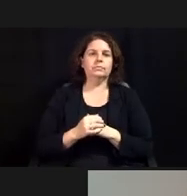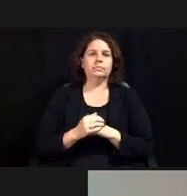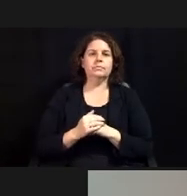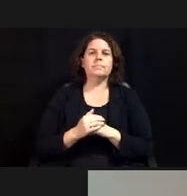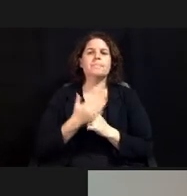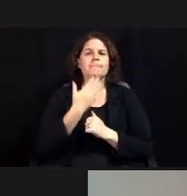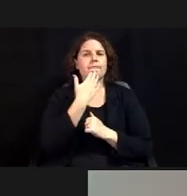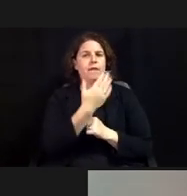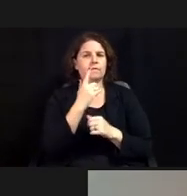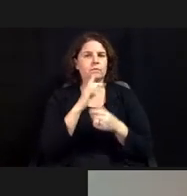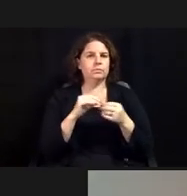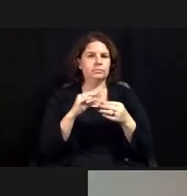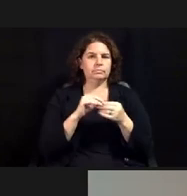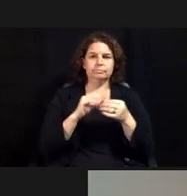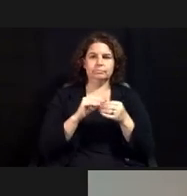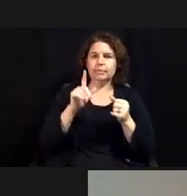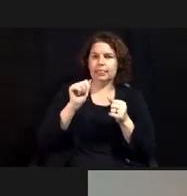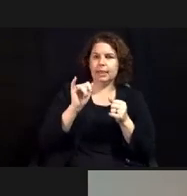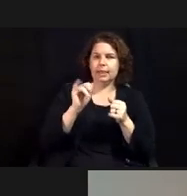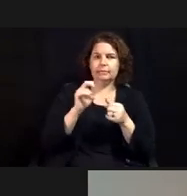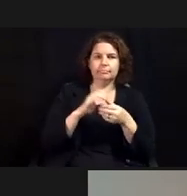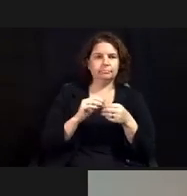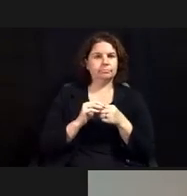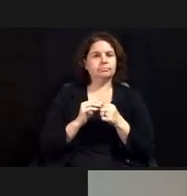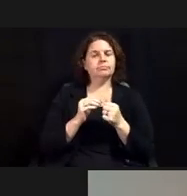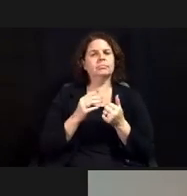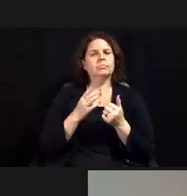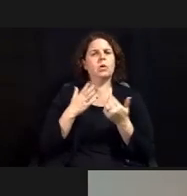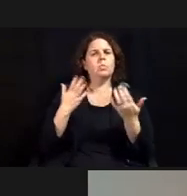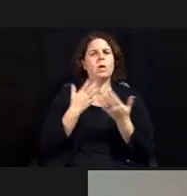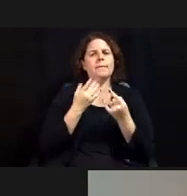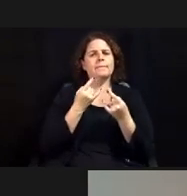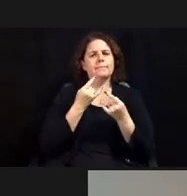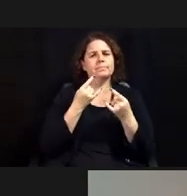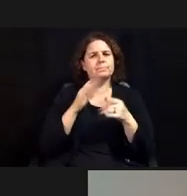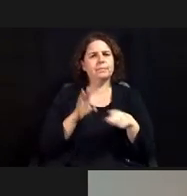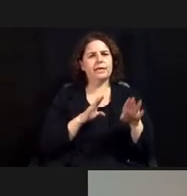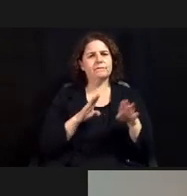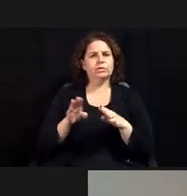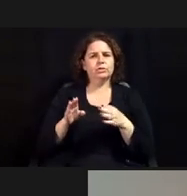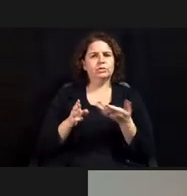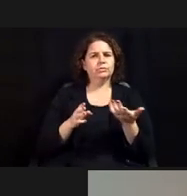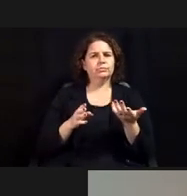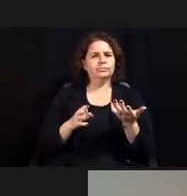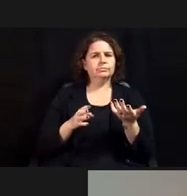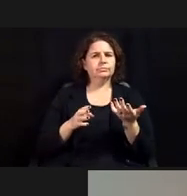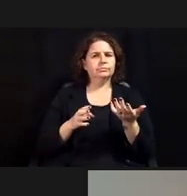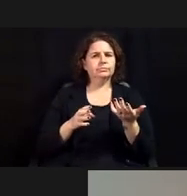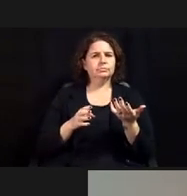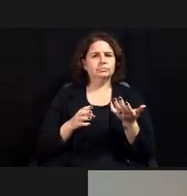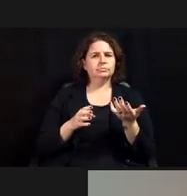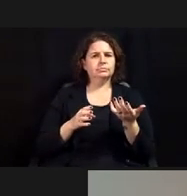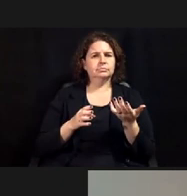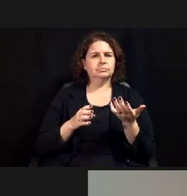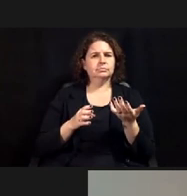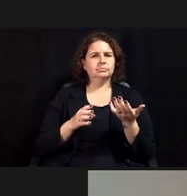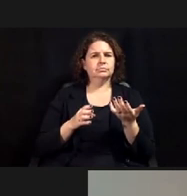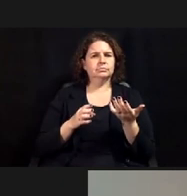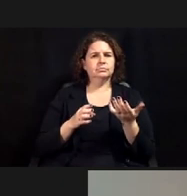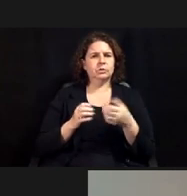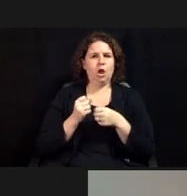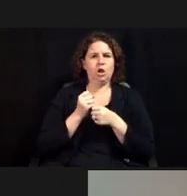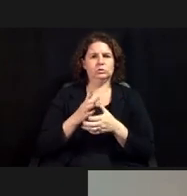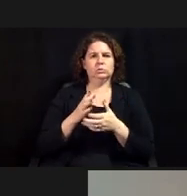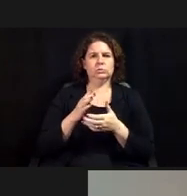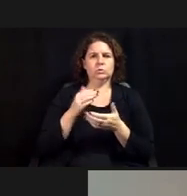I'm curious what behaviors are leading to the new cases that we're experiencing, maybe